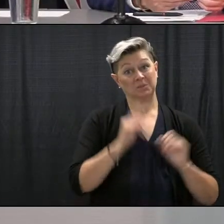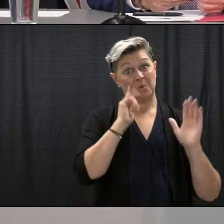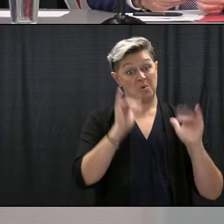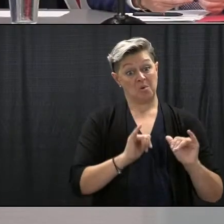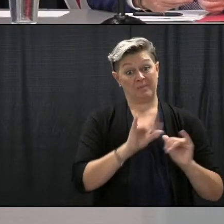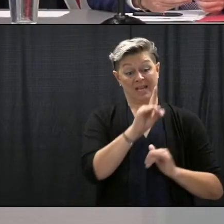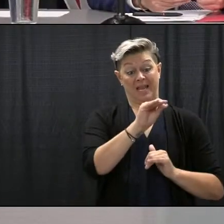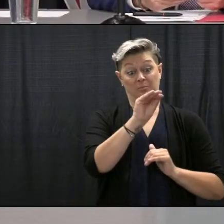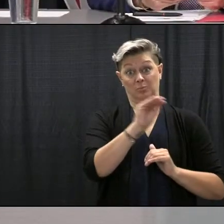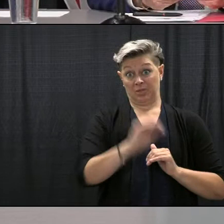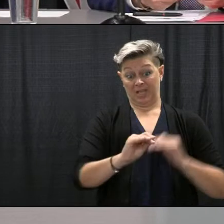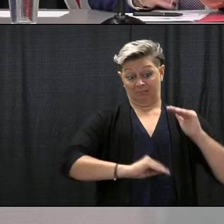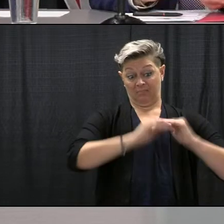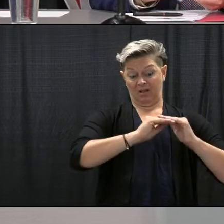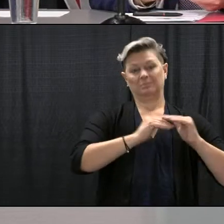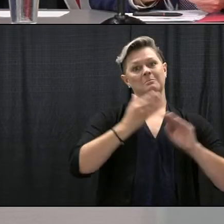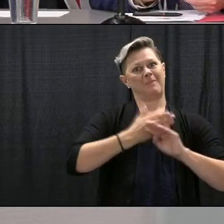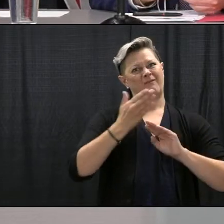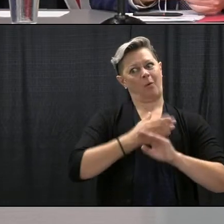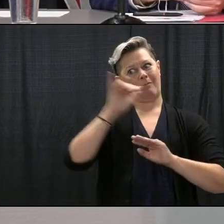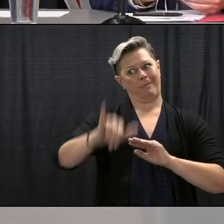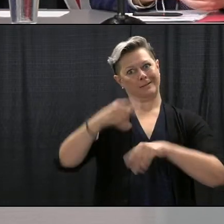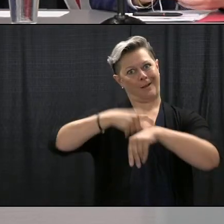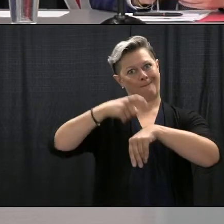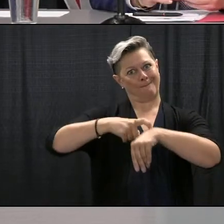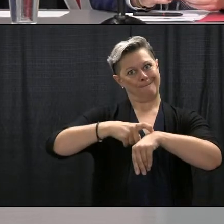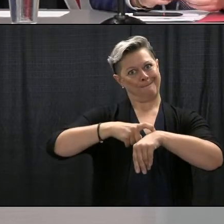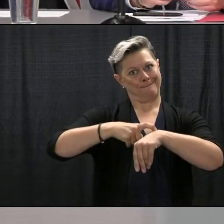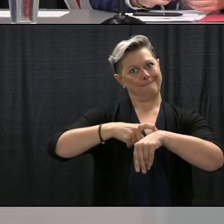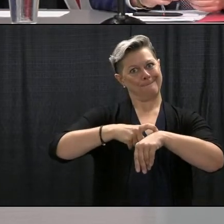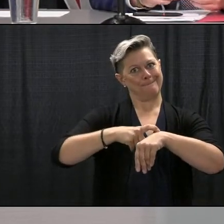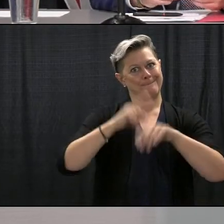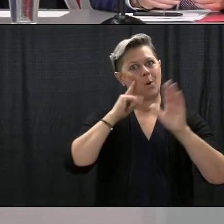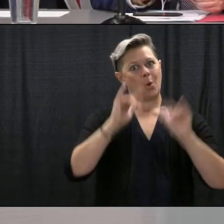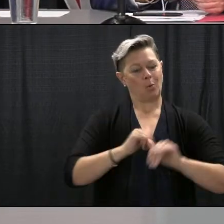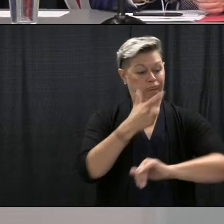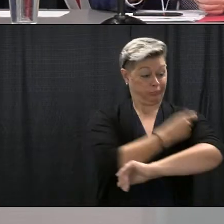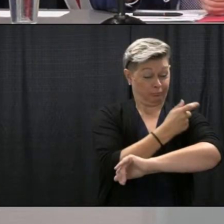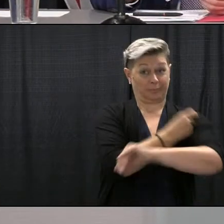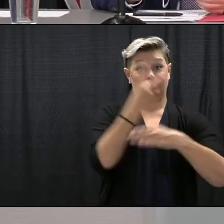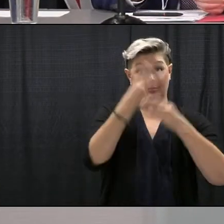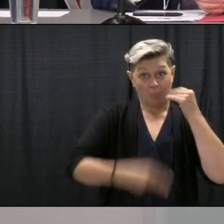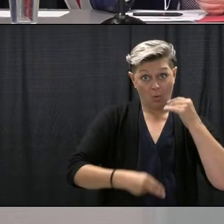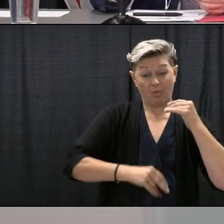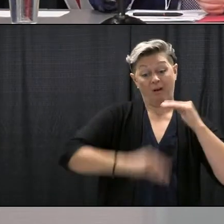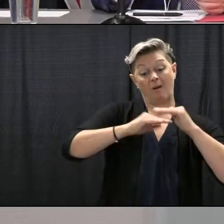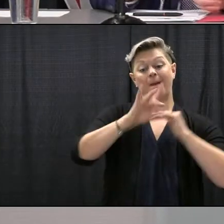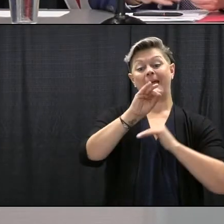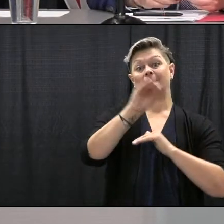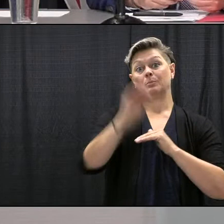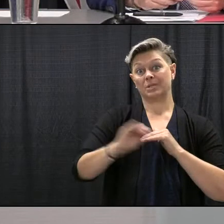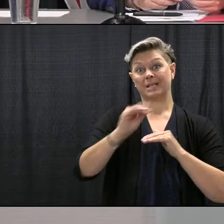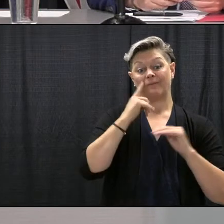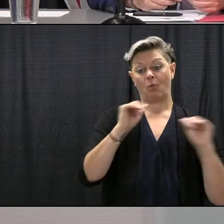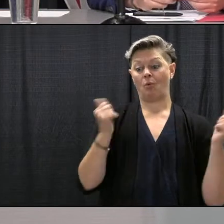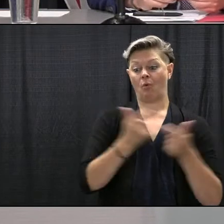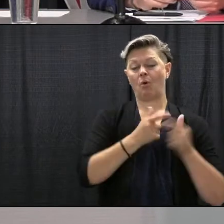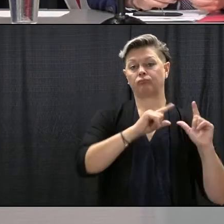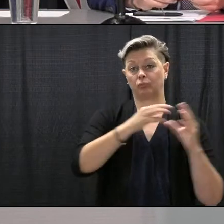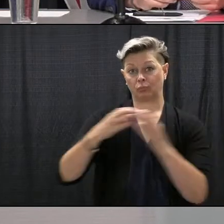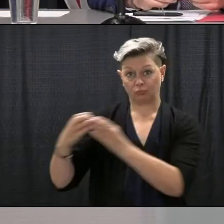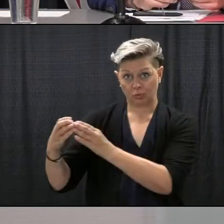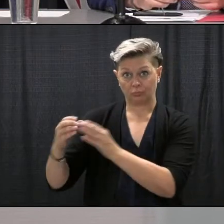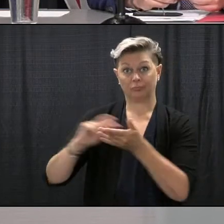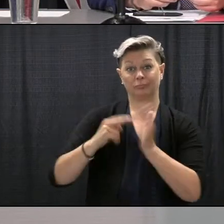by well before that. So we're hoping to get to the 80% double vaccinated rate, and therefore theoretically herd